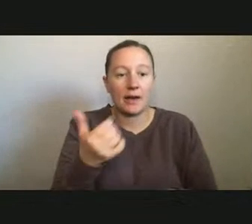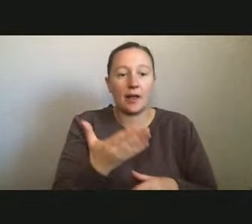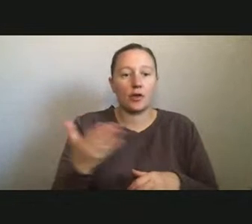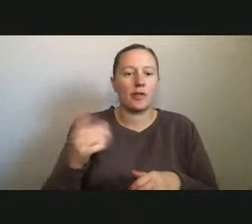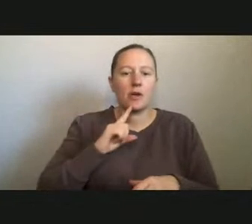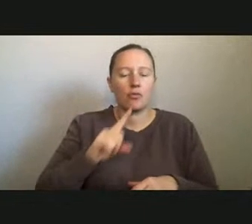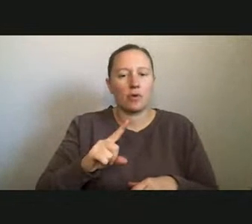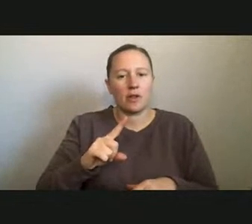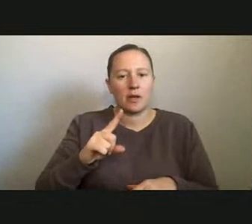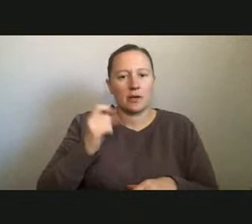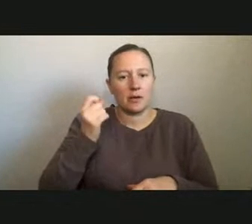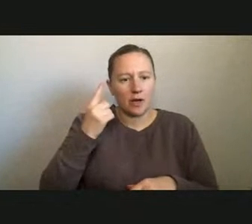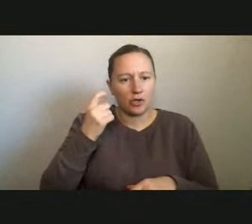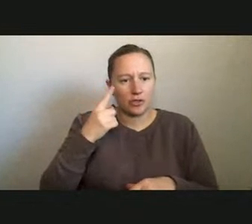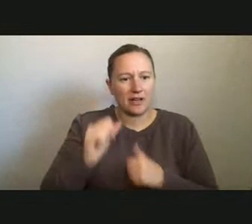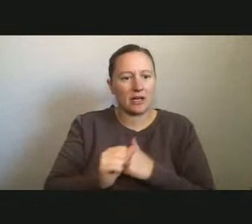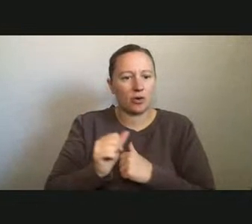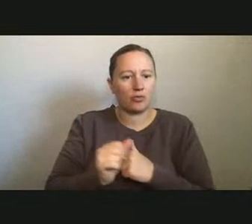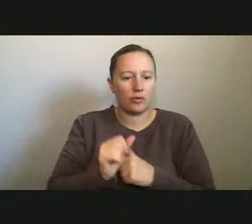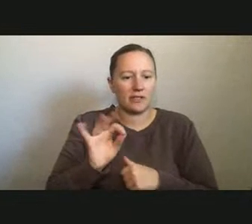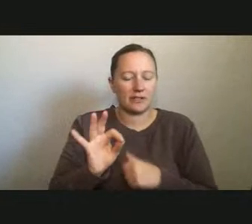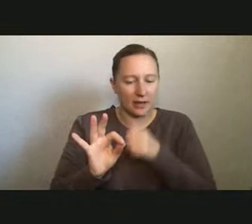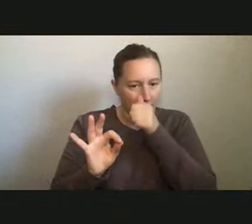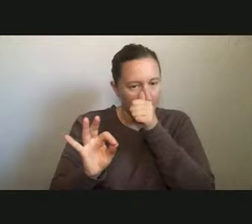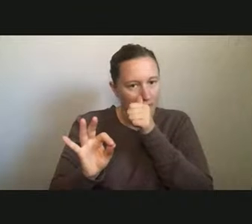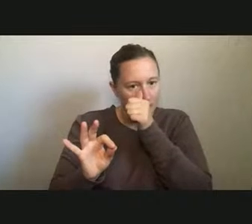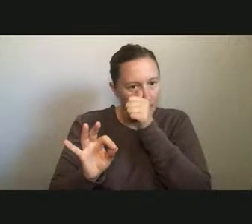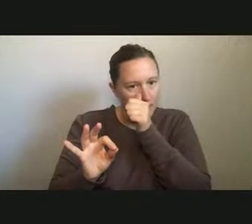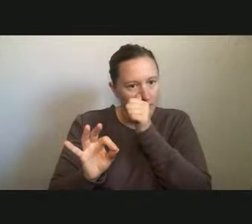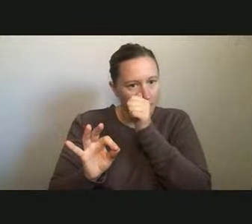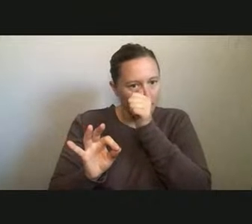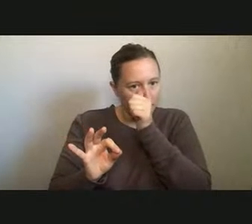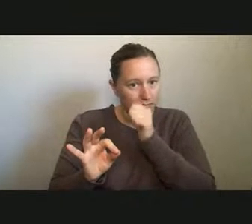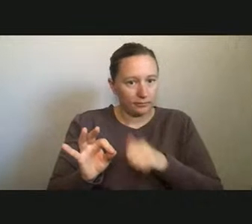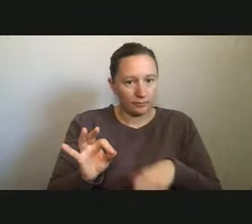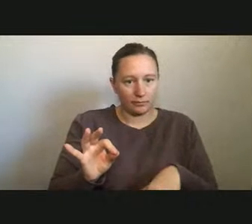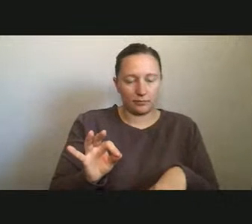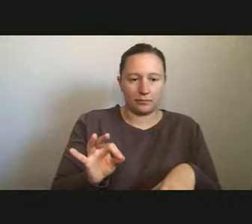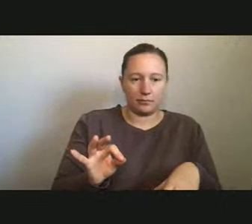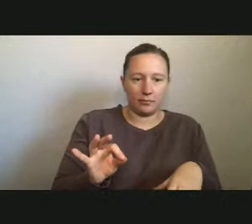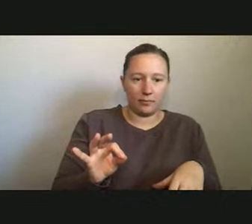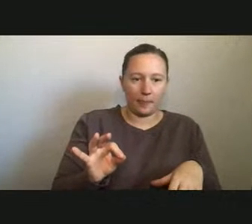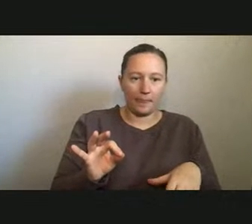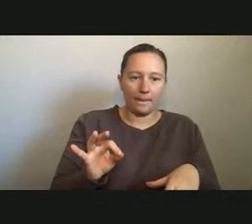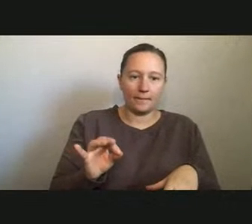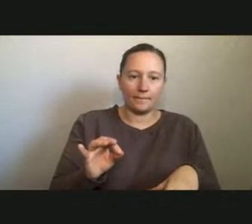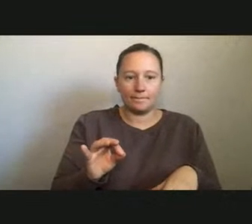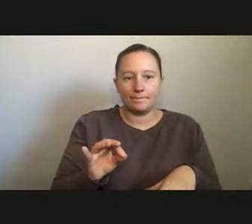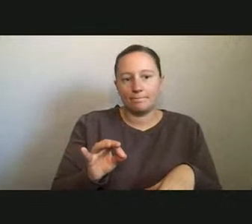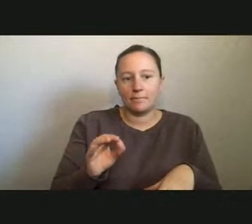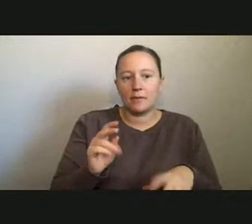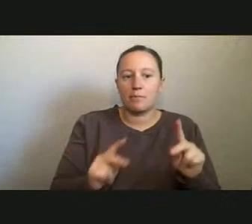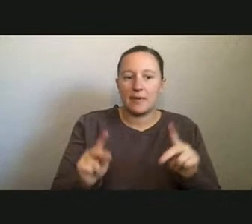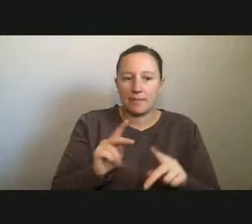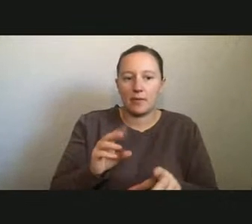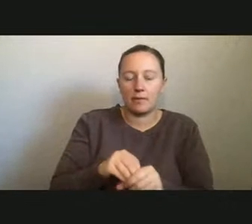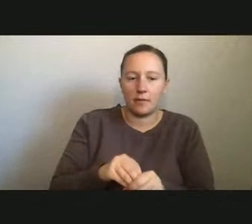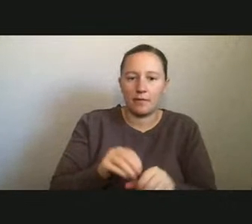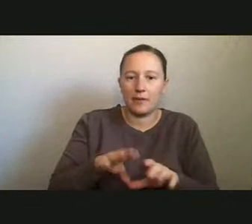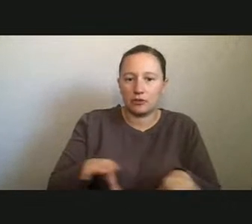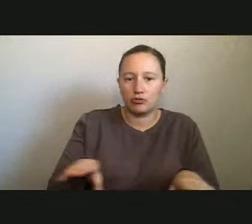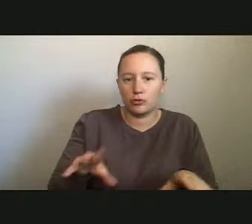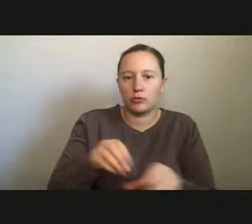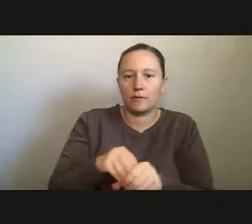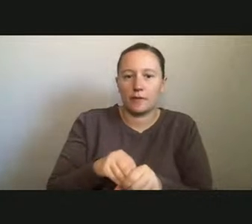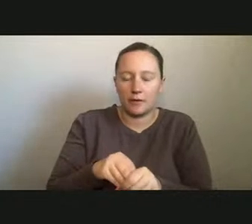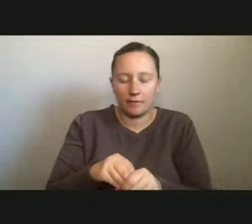of excluding groups like pregnant women and children with that of their participation. So this is something not only for the investigator and study team to